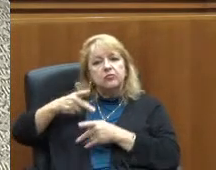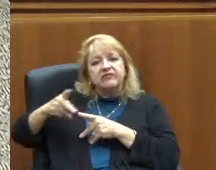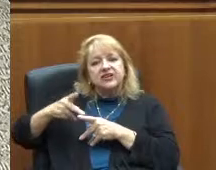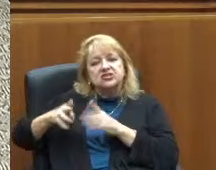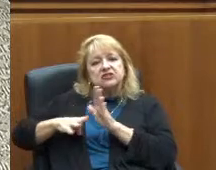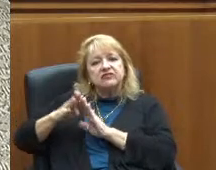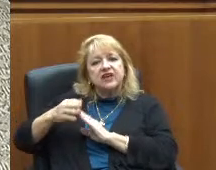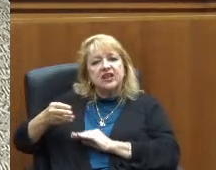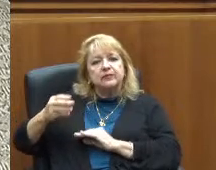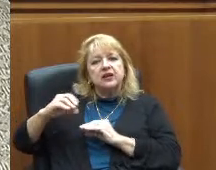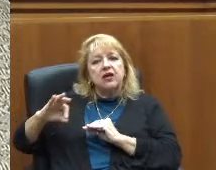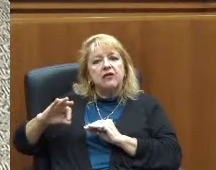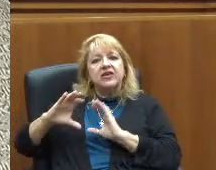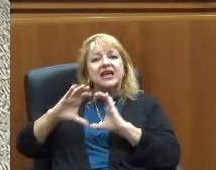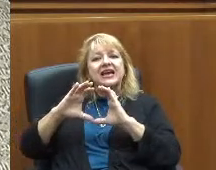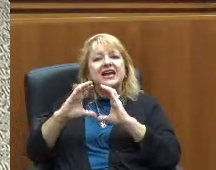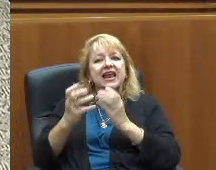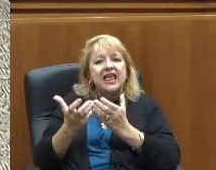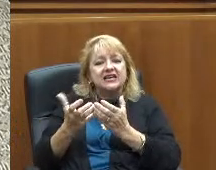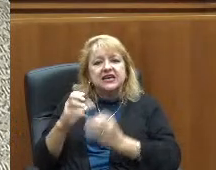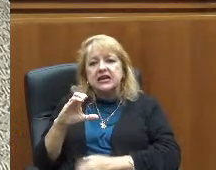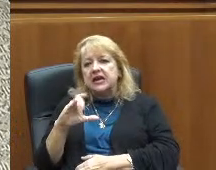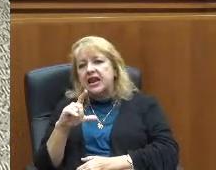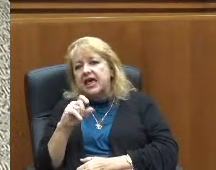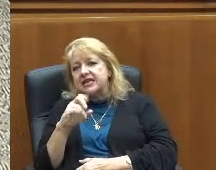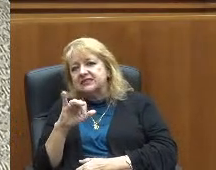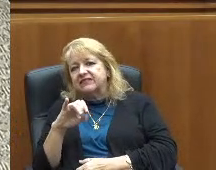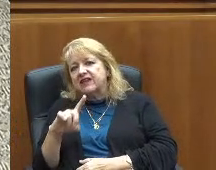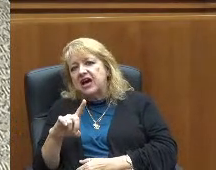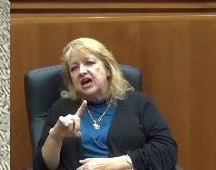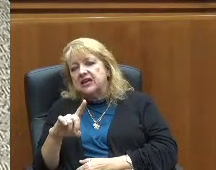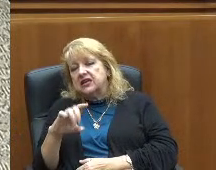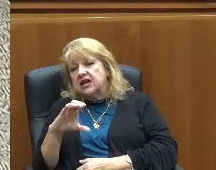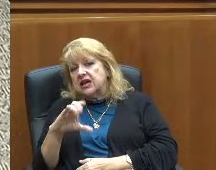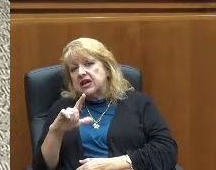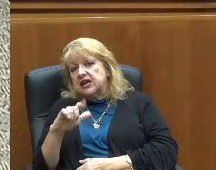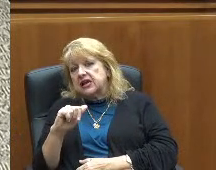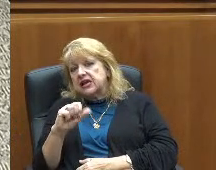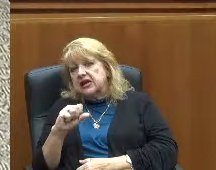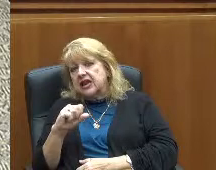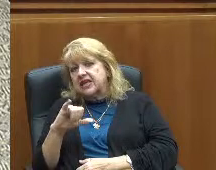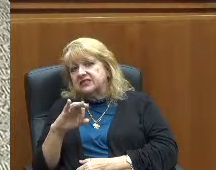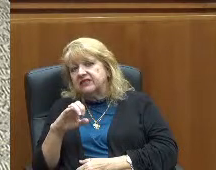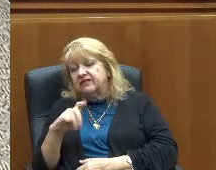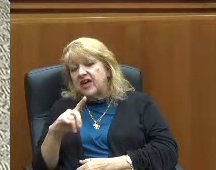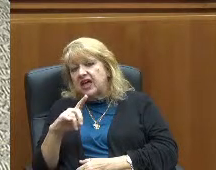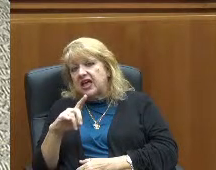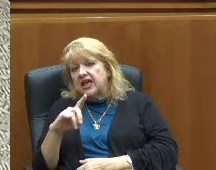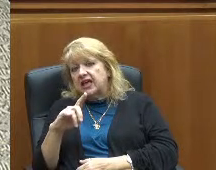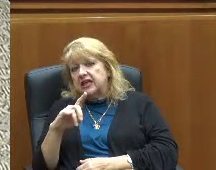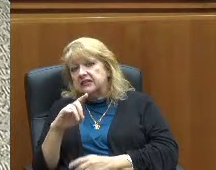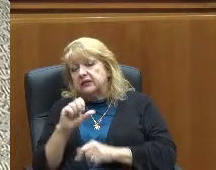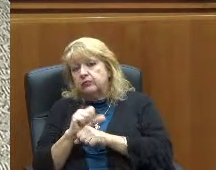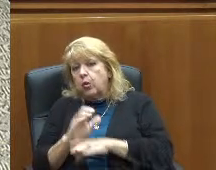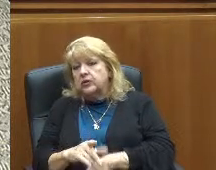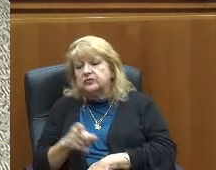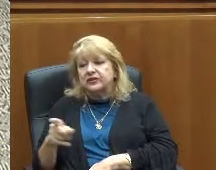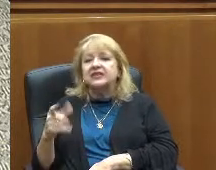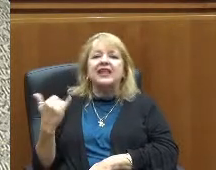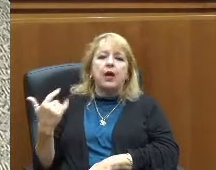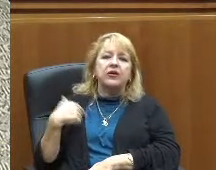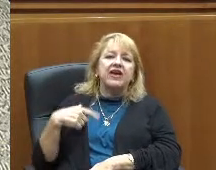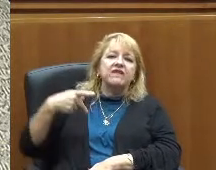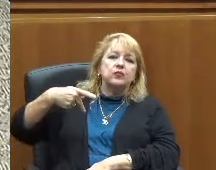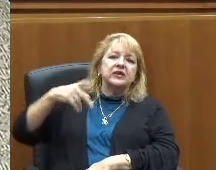professional development of our classified employees. So this year, we're proud to say we now have professional growth plans for